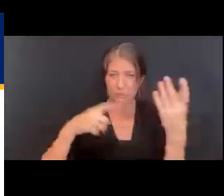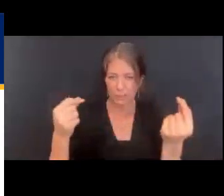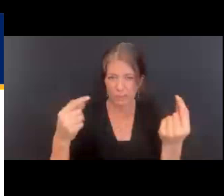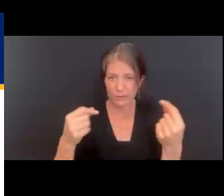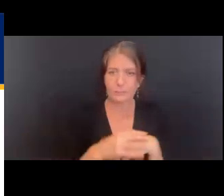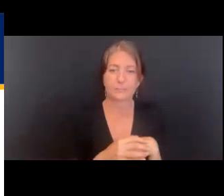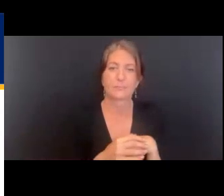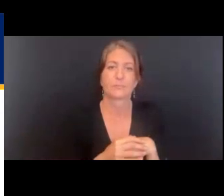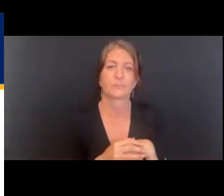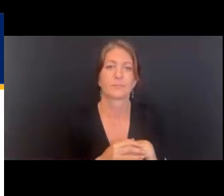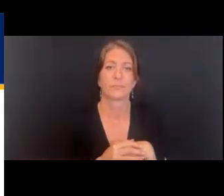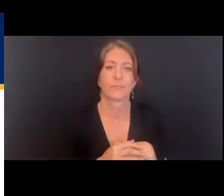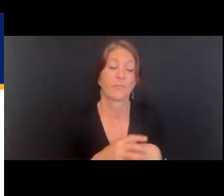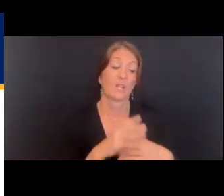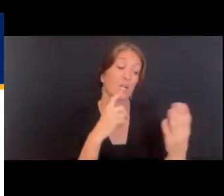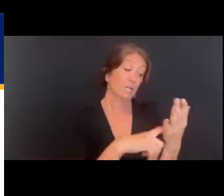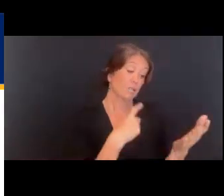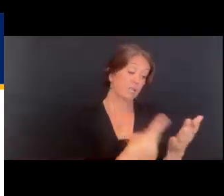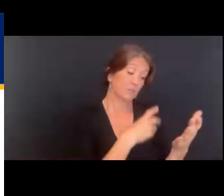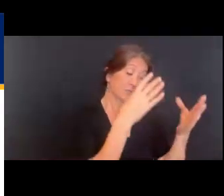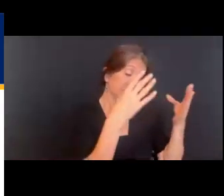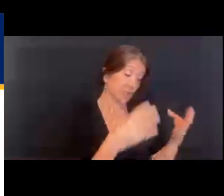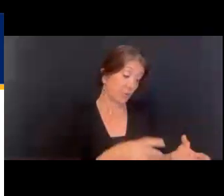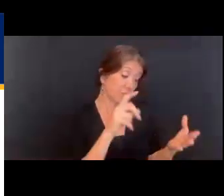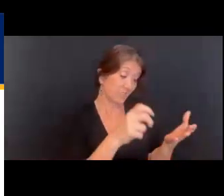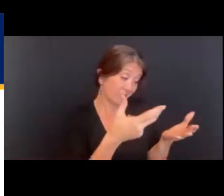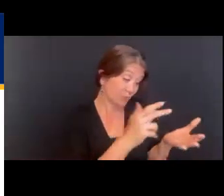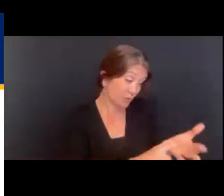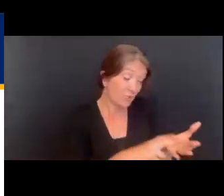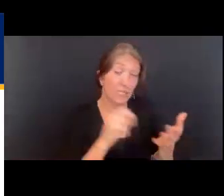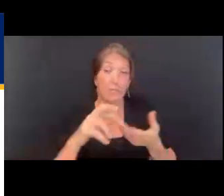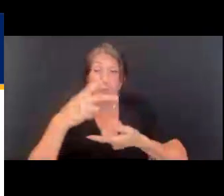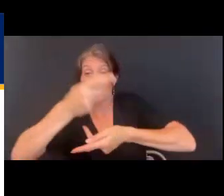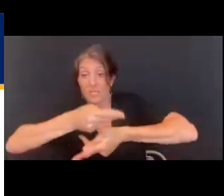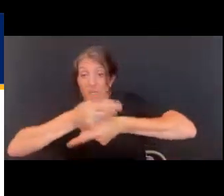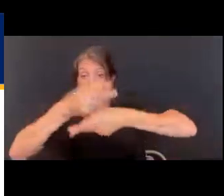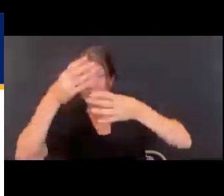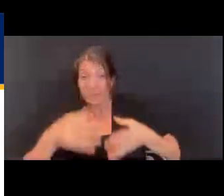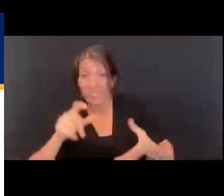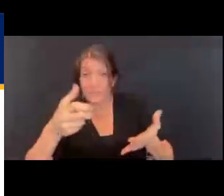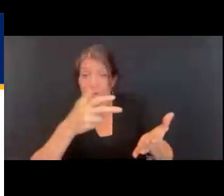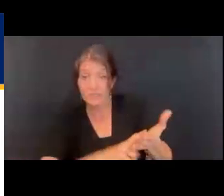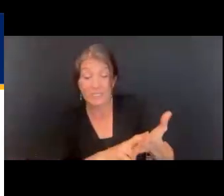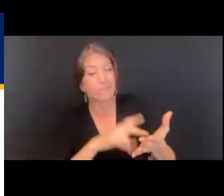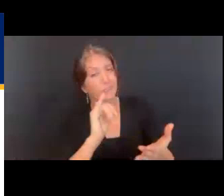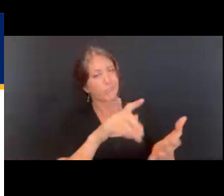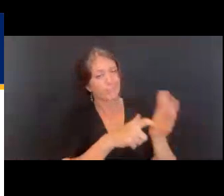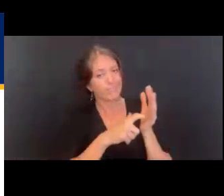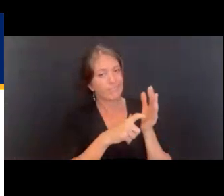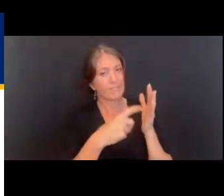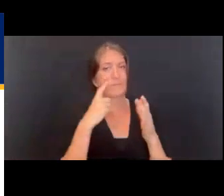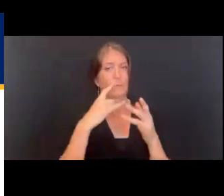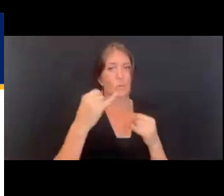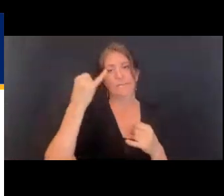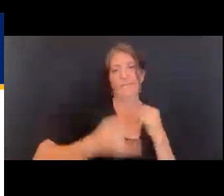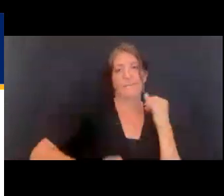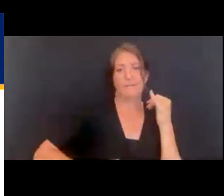and sometimes their caregivers are asked to sign forms, which are necessary to finalize the